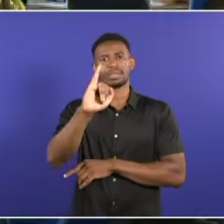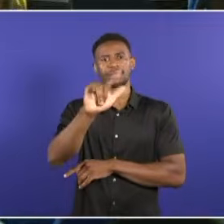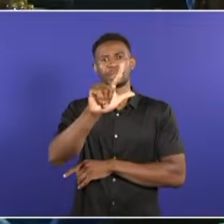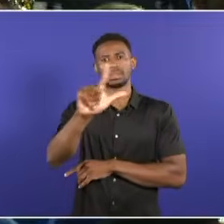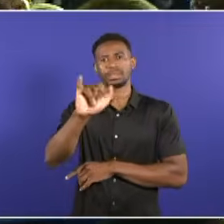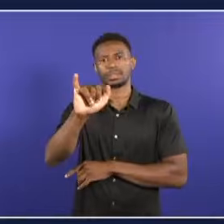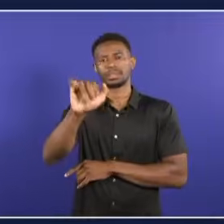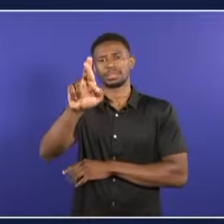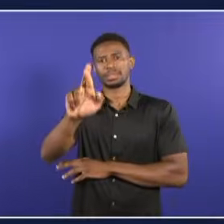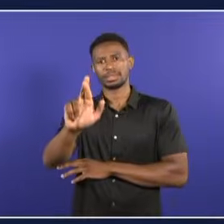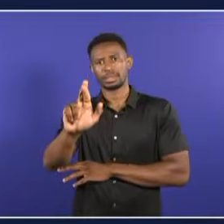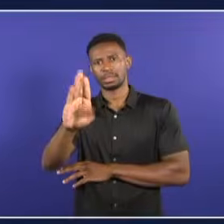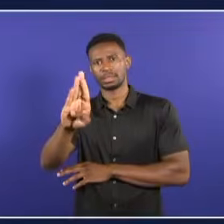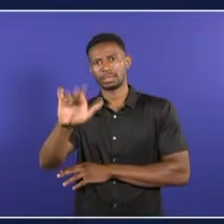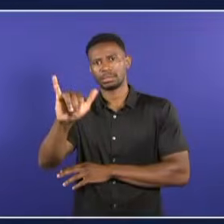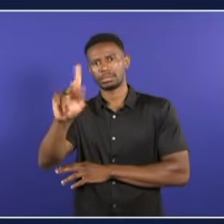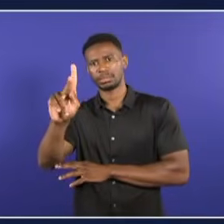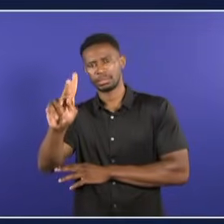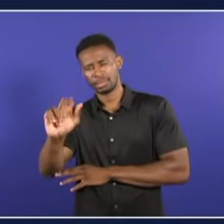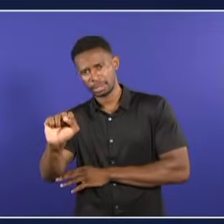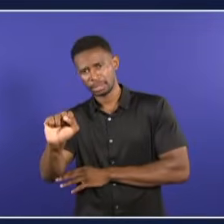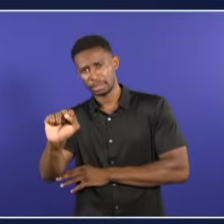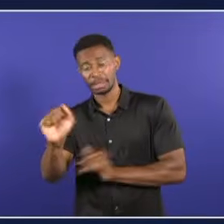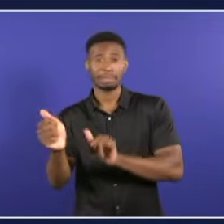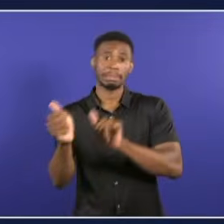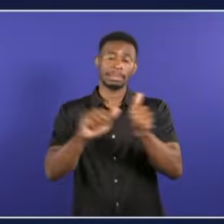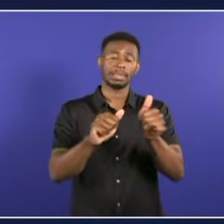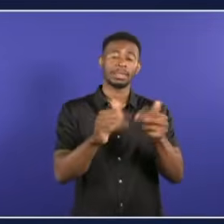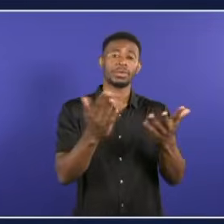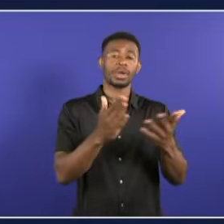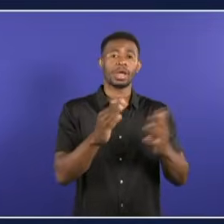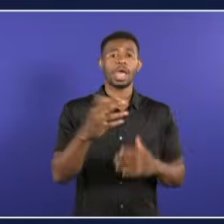And our star, Katu in Ukuruleni.